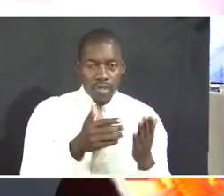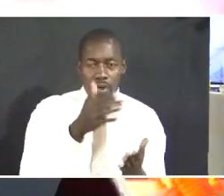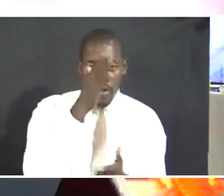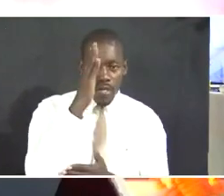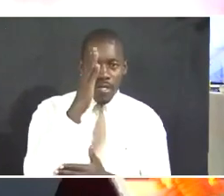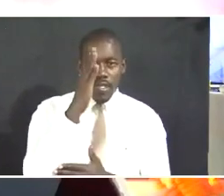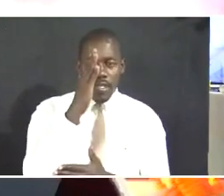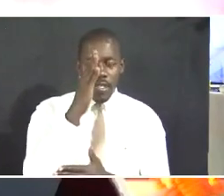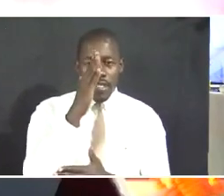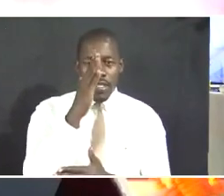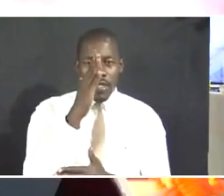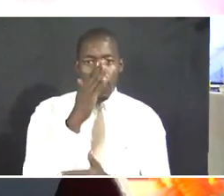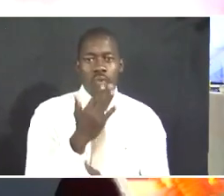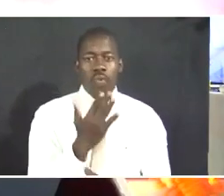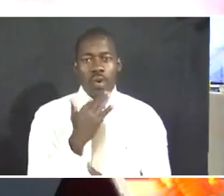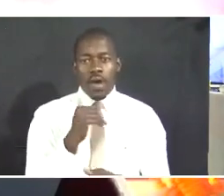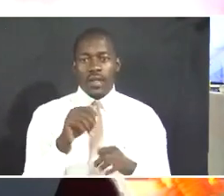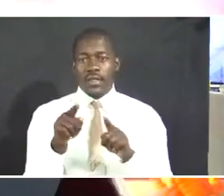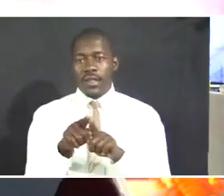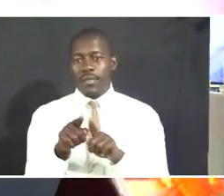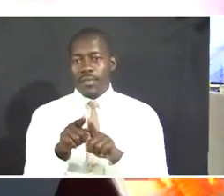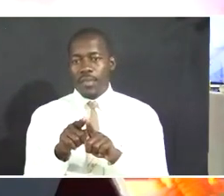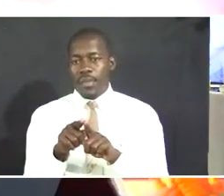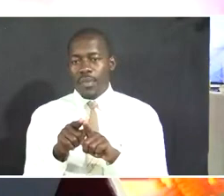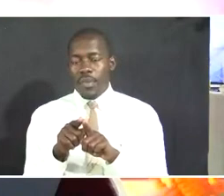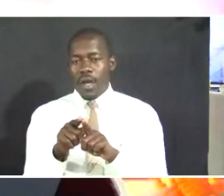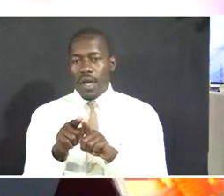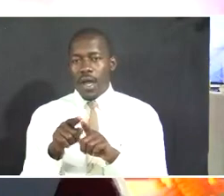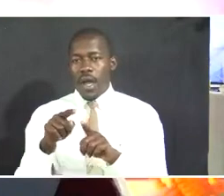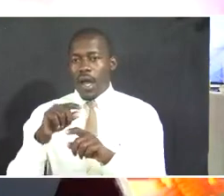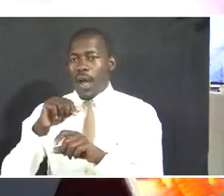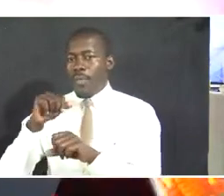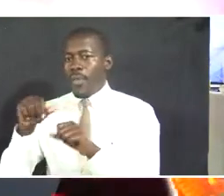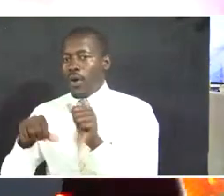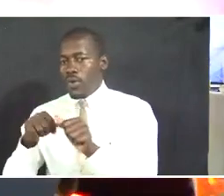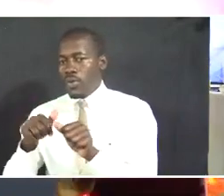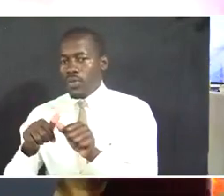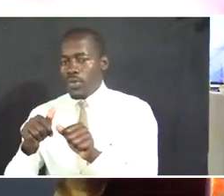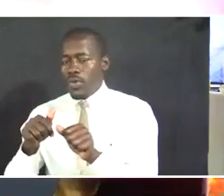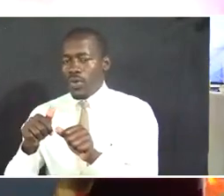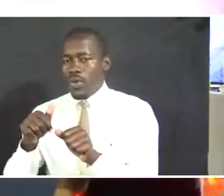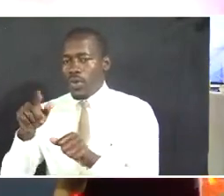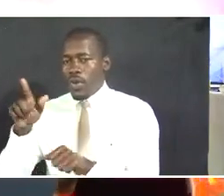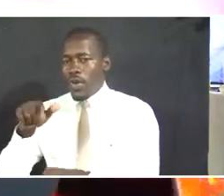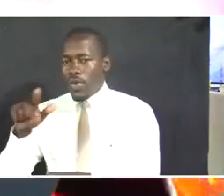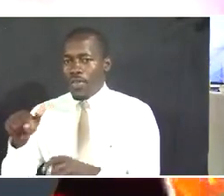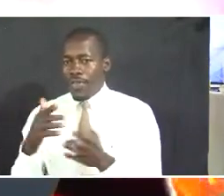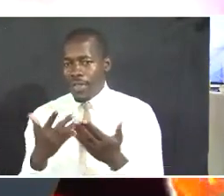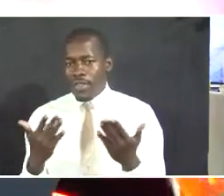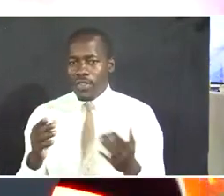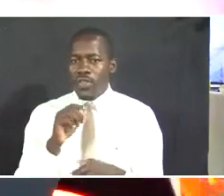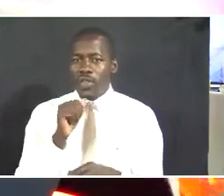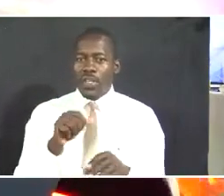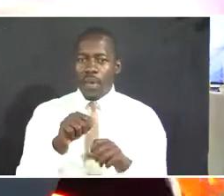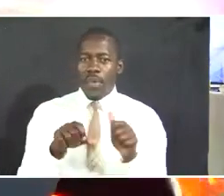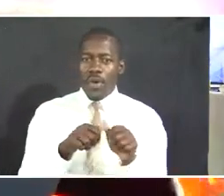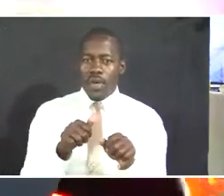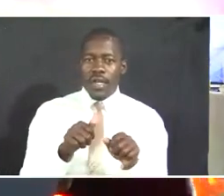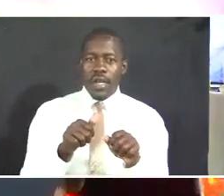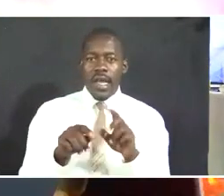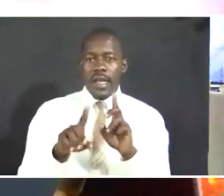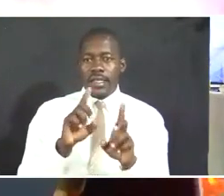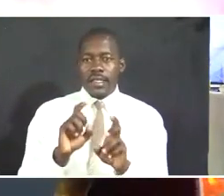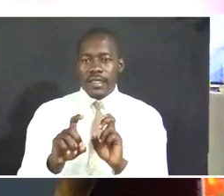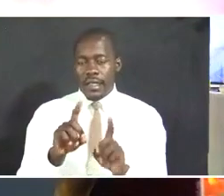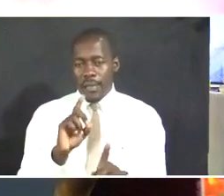story. It's not about passing exams. It's about preparing them for eternity. So kuna issue about integrating faith